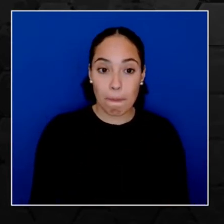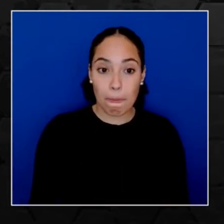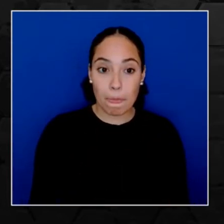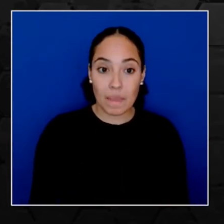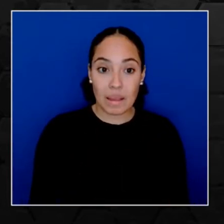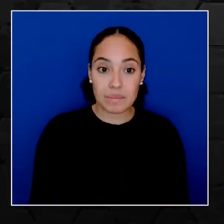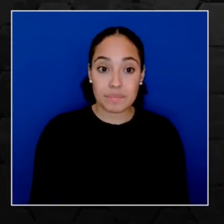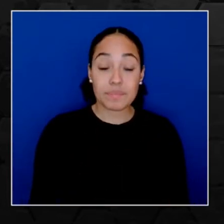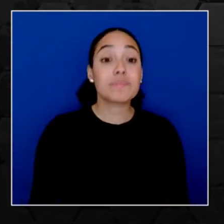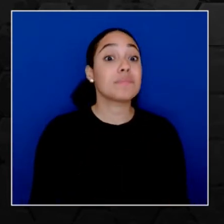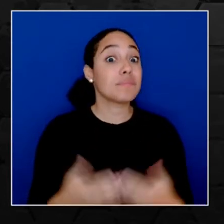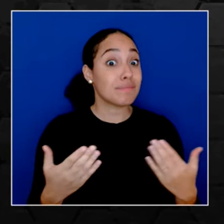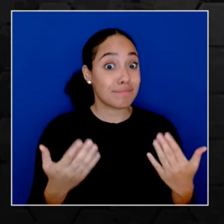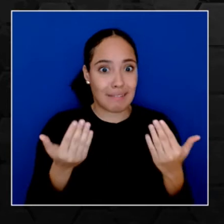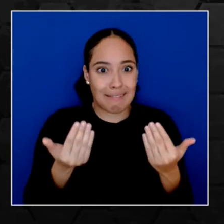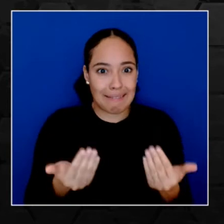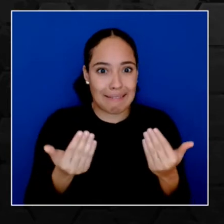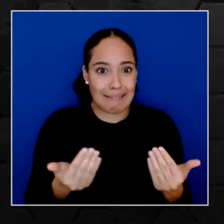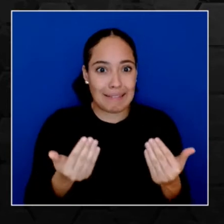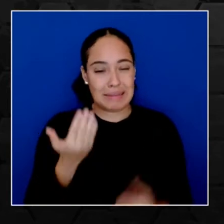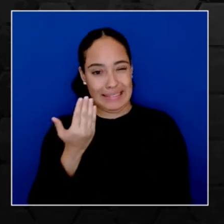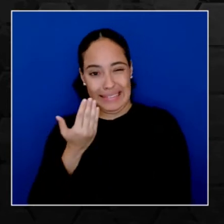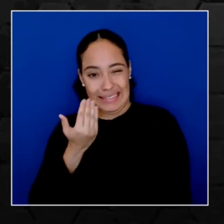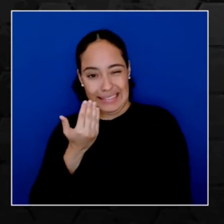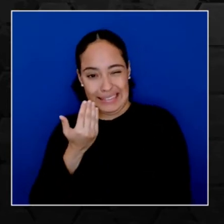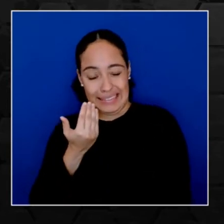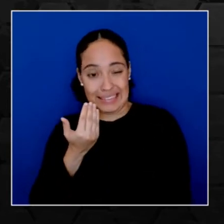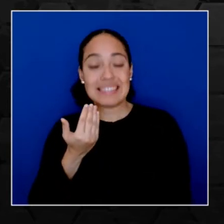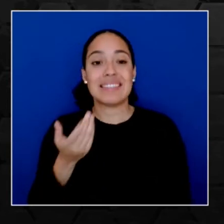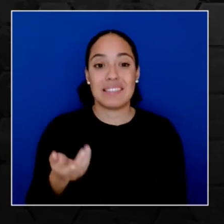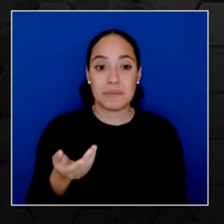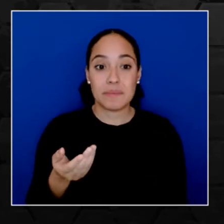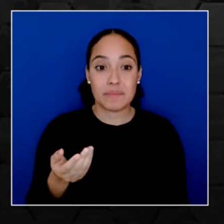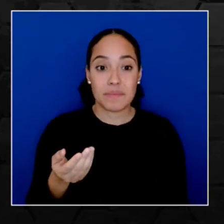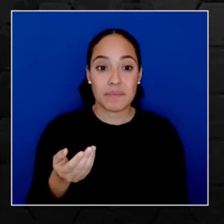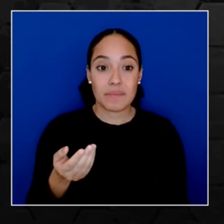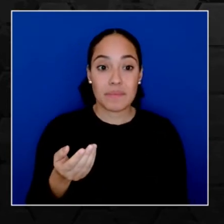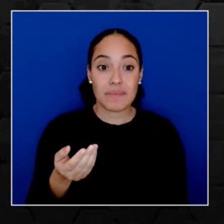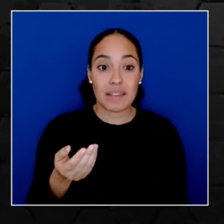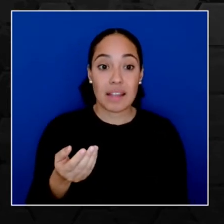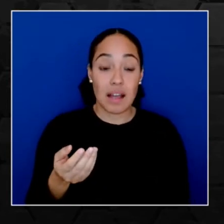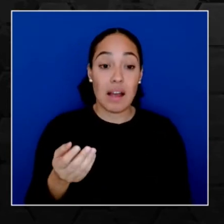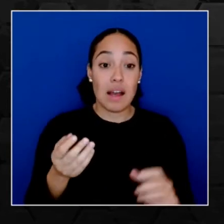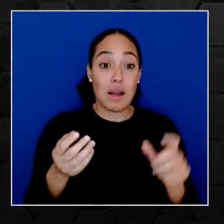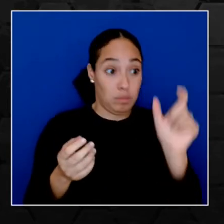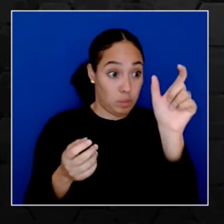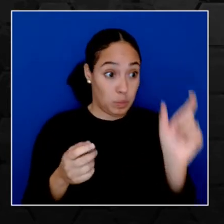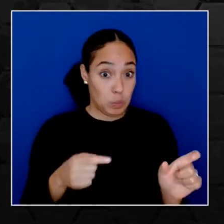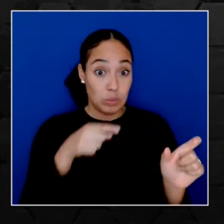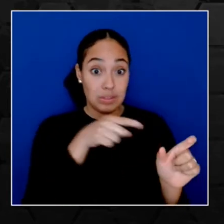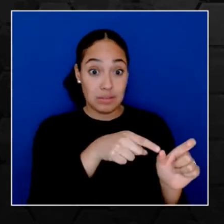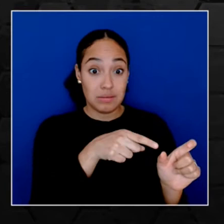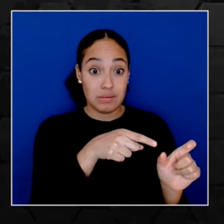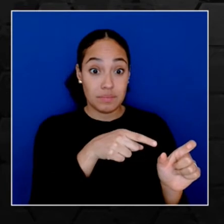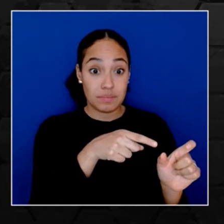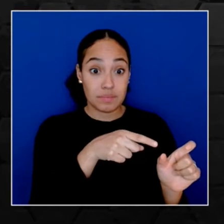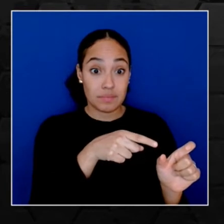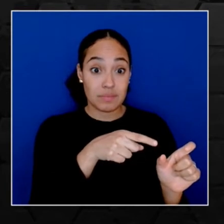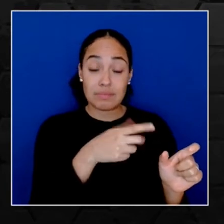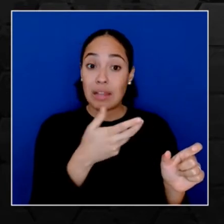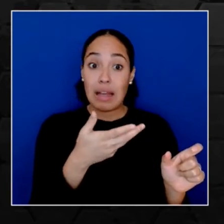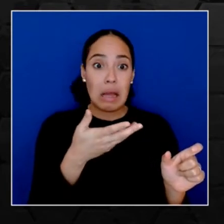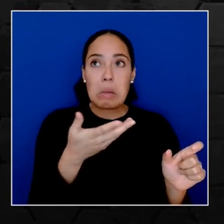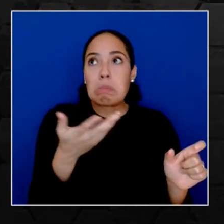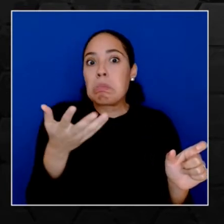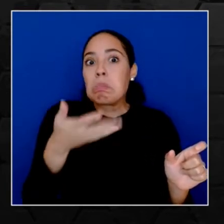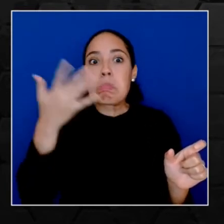recently, ironically, more recently, we were able to detect if a person fell to the ground, obviously, and